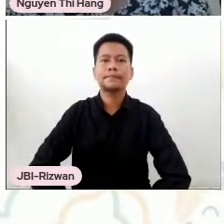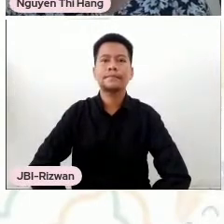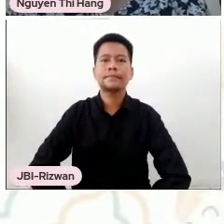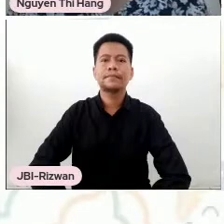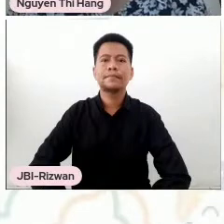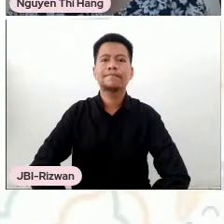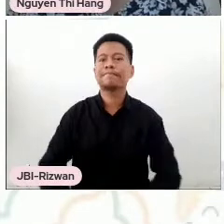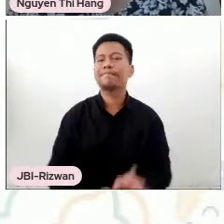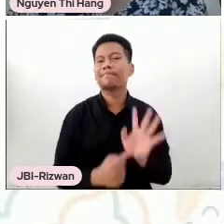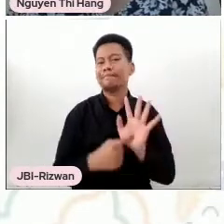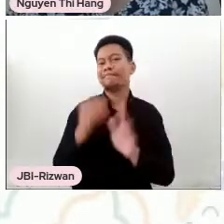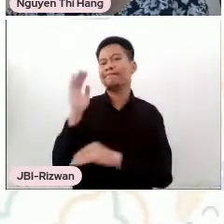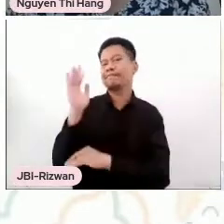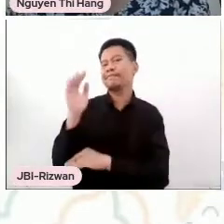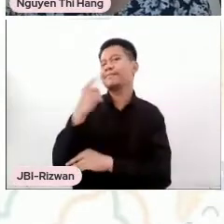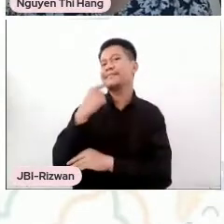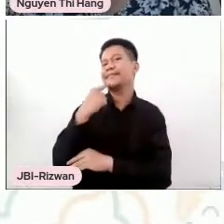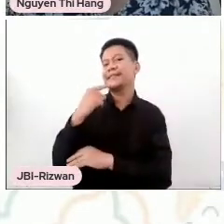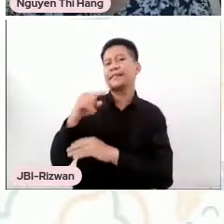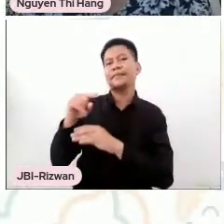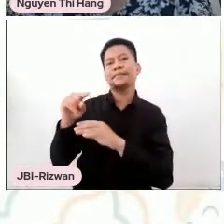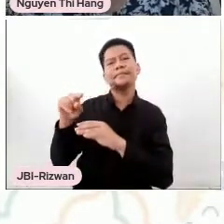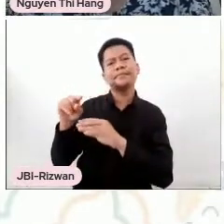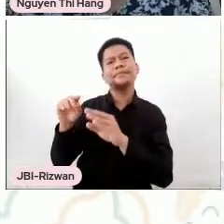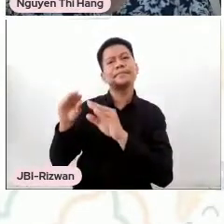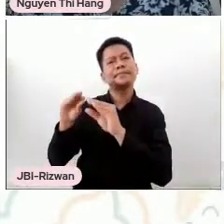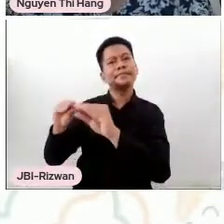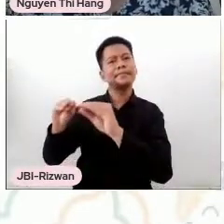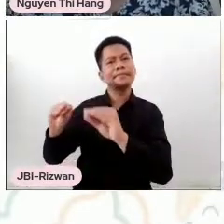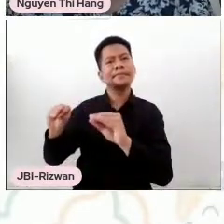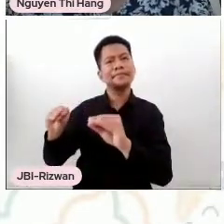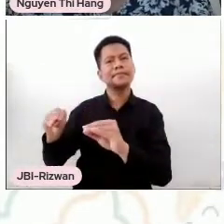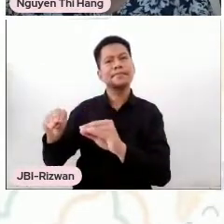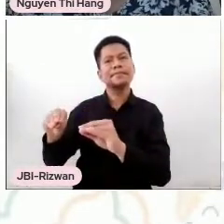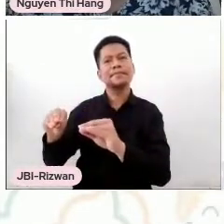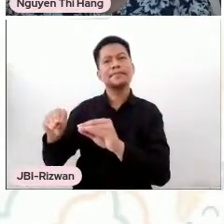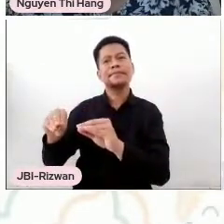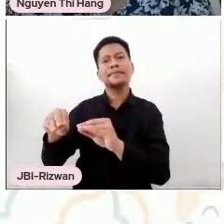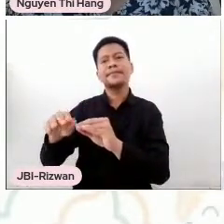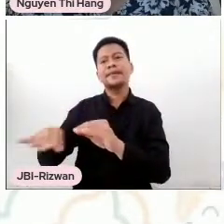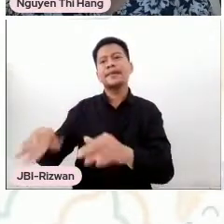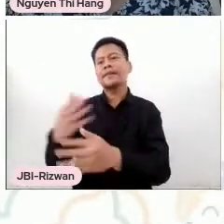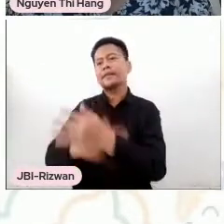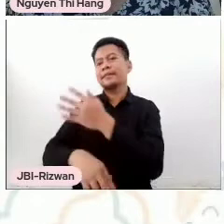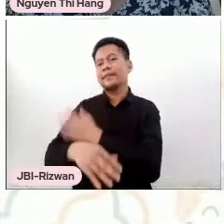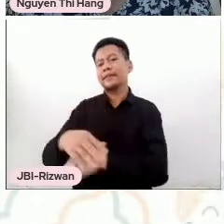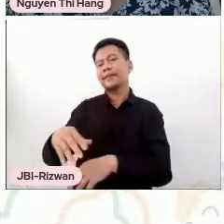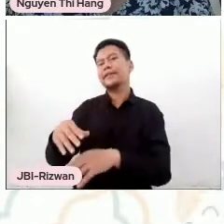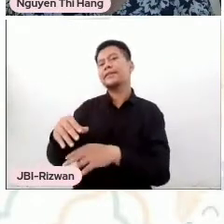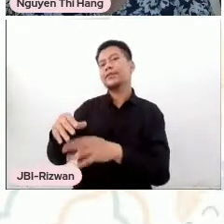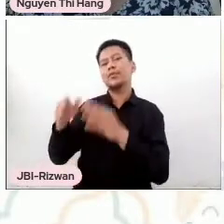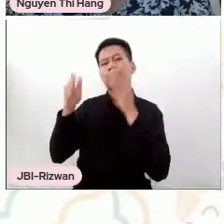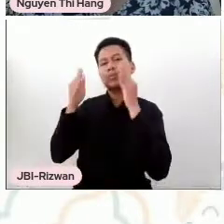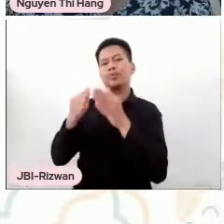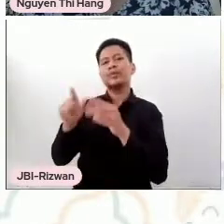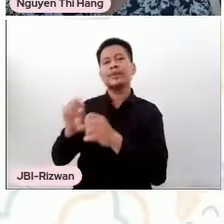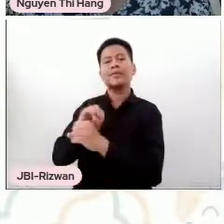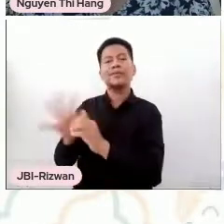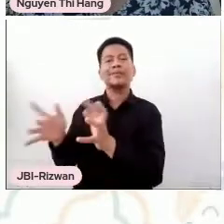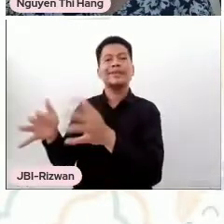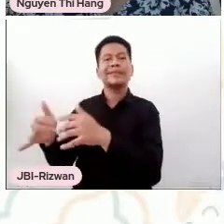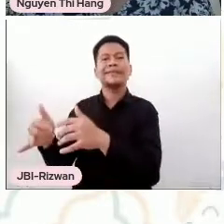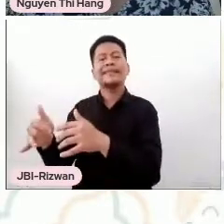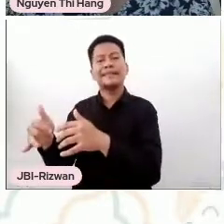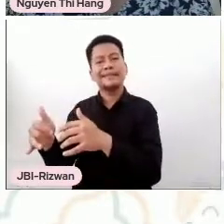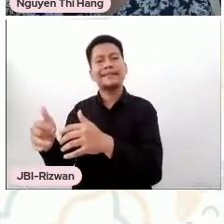education Vietnam in pandemic situation. Thank you for your listen, and I hope that we